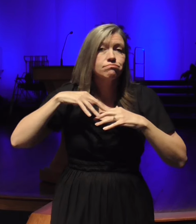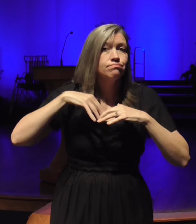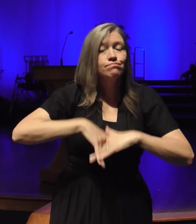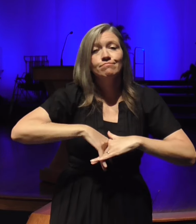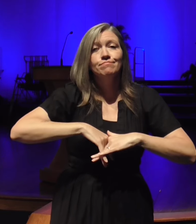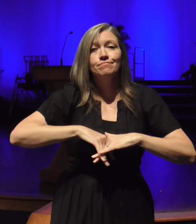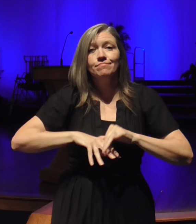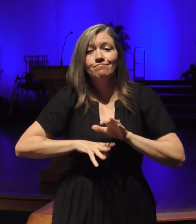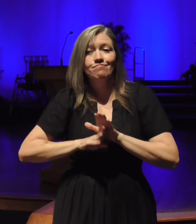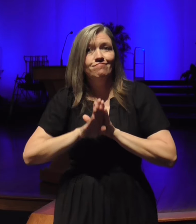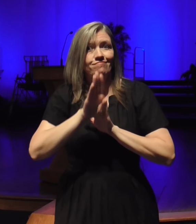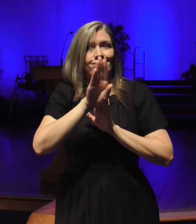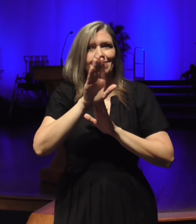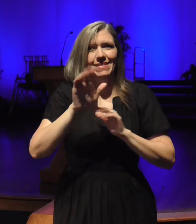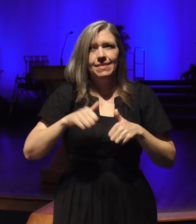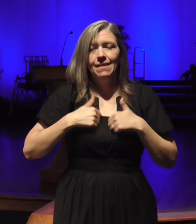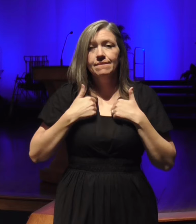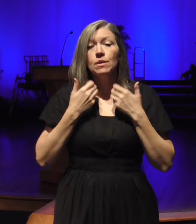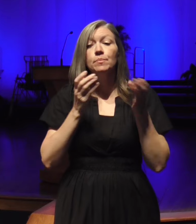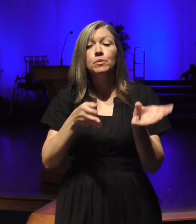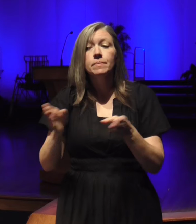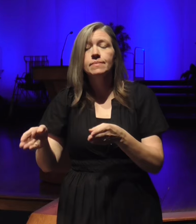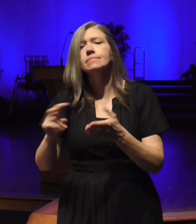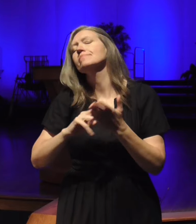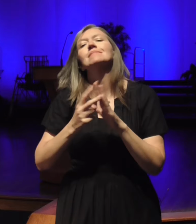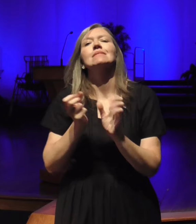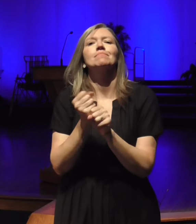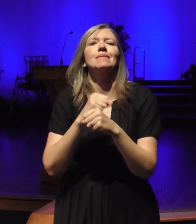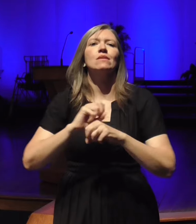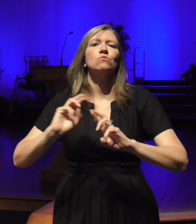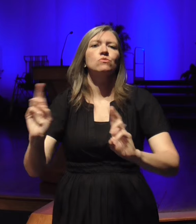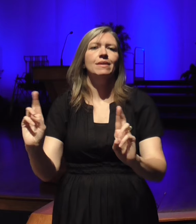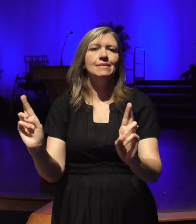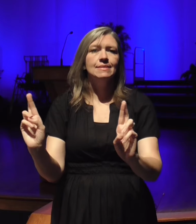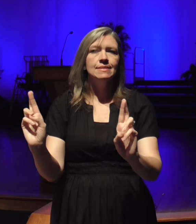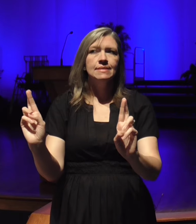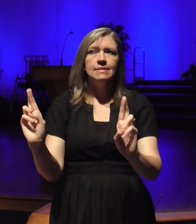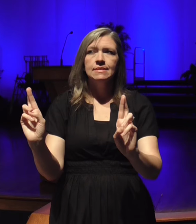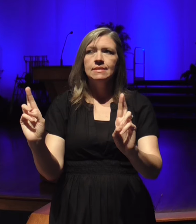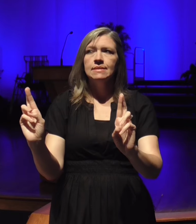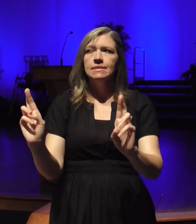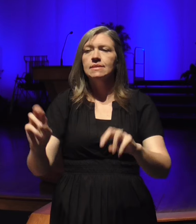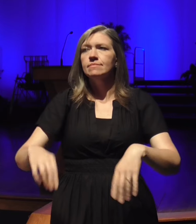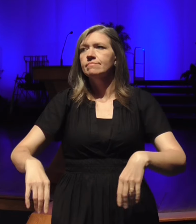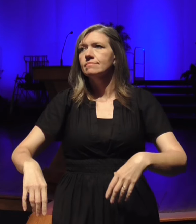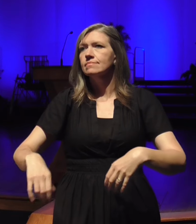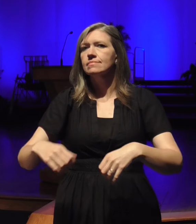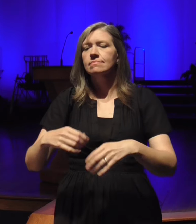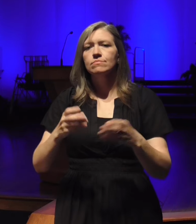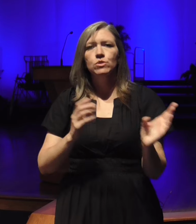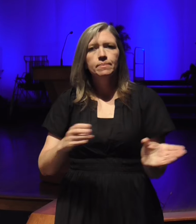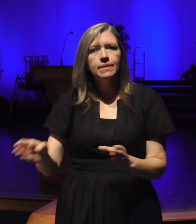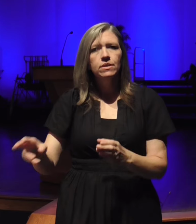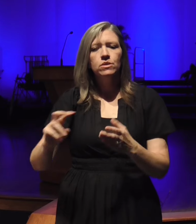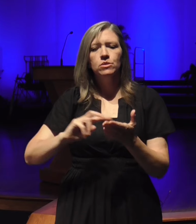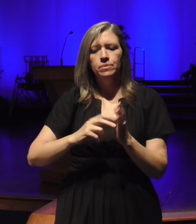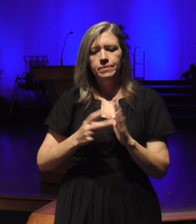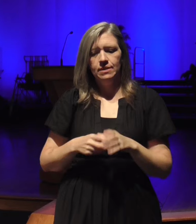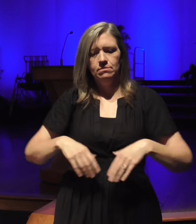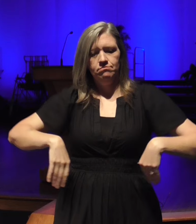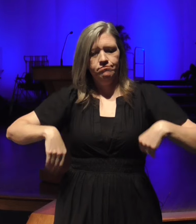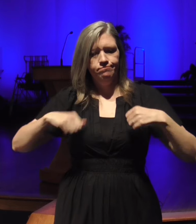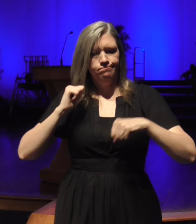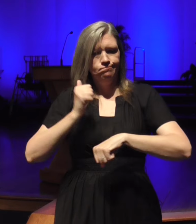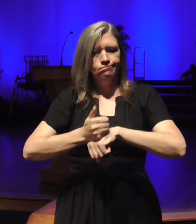And as we engage with it, as we embody it, it grows into our lives. To prepare means